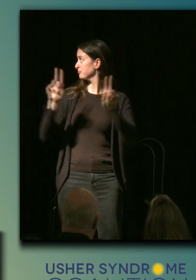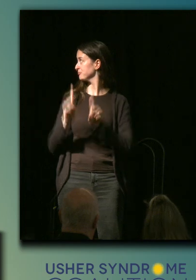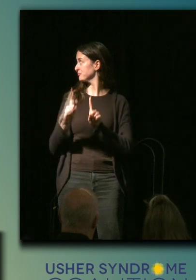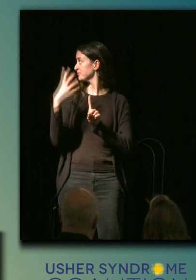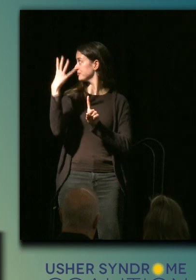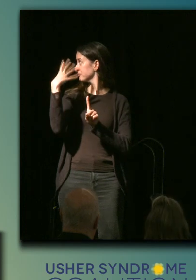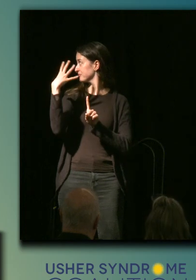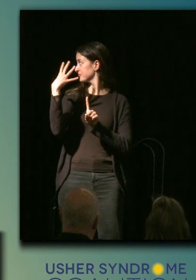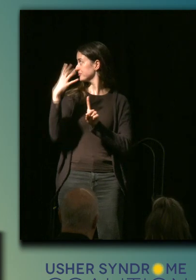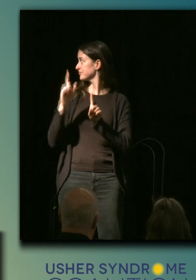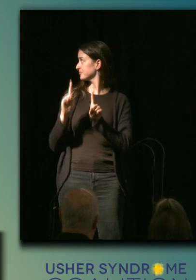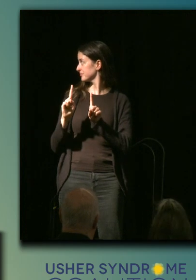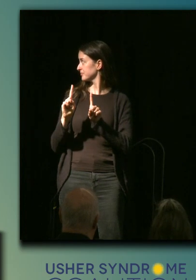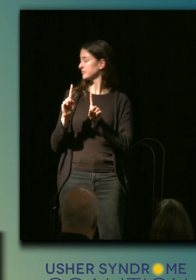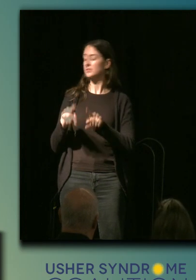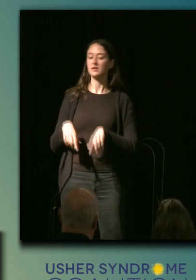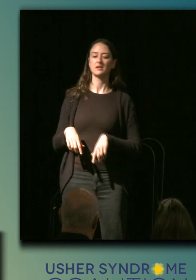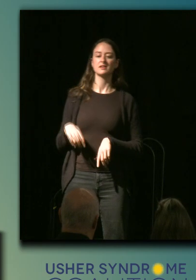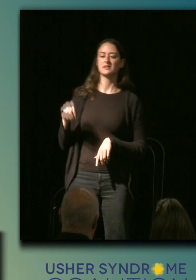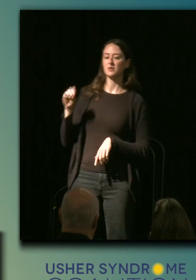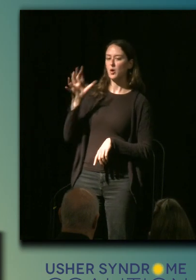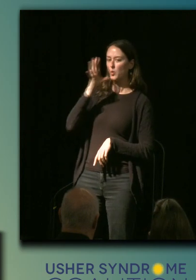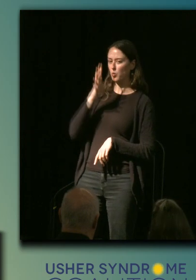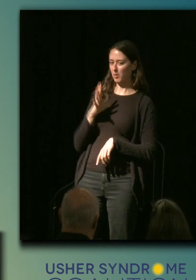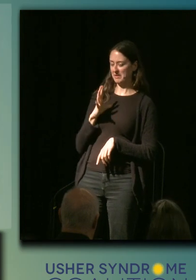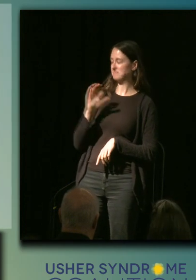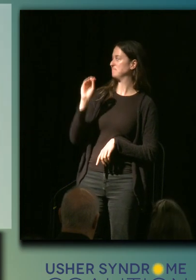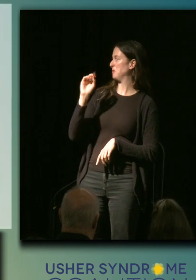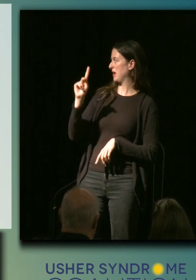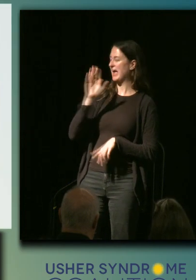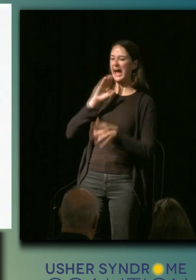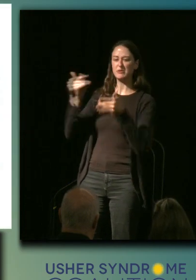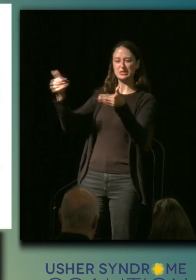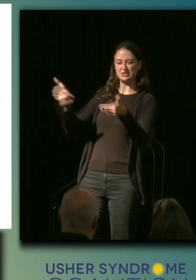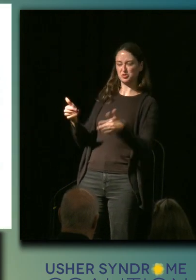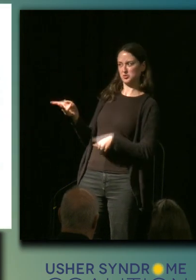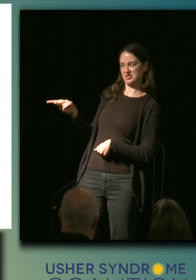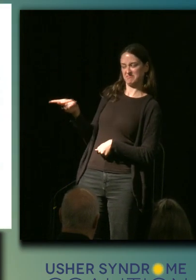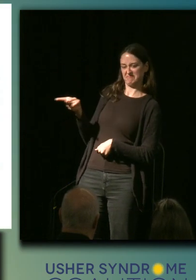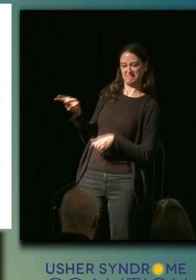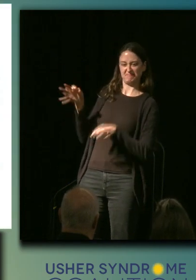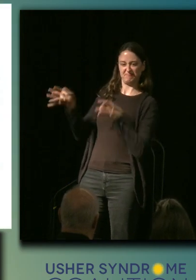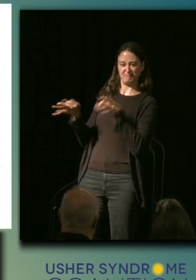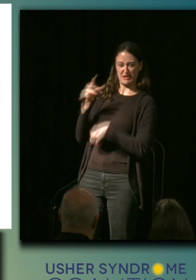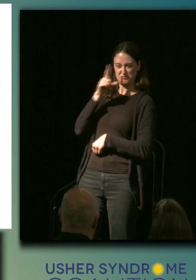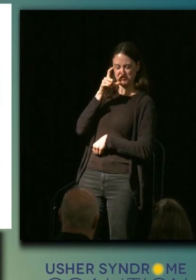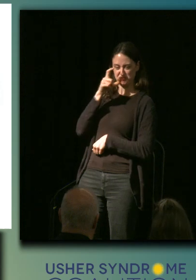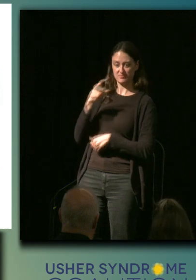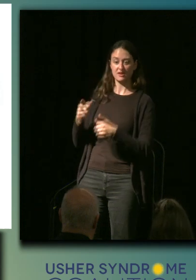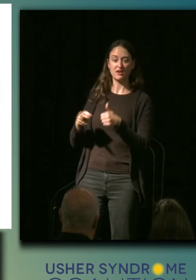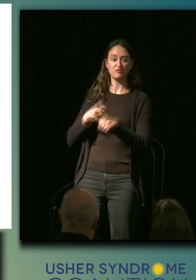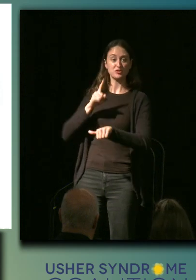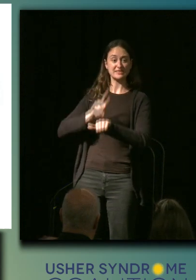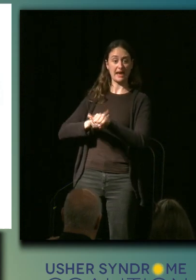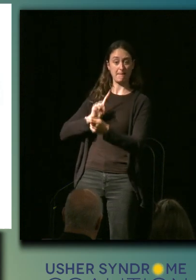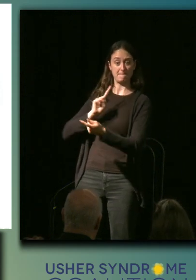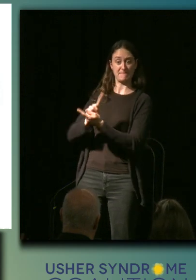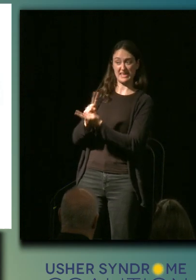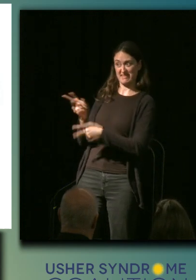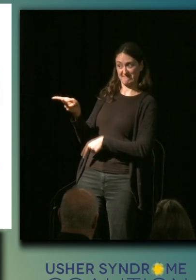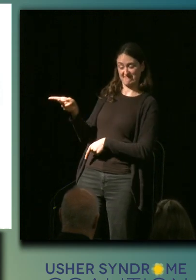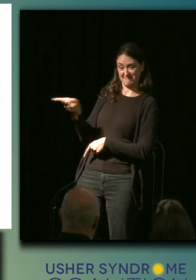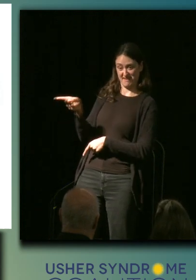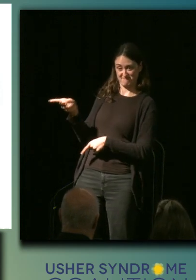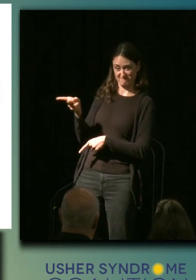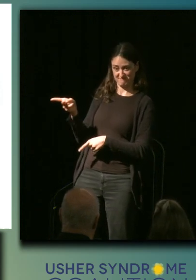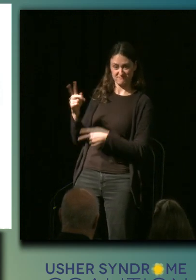first met Cory and JJ a little over 10 years ago now, when their parents